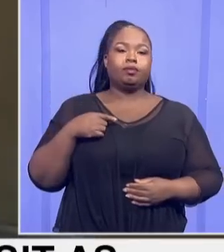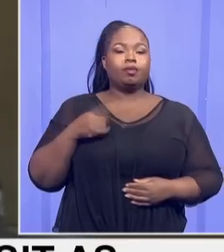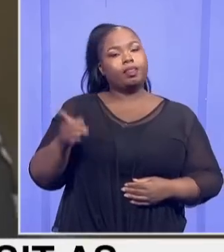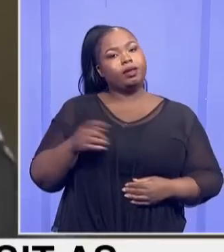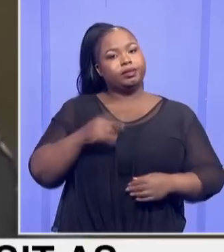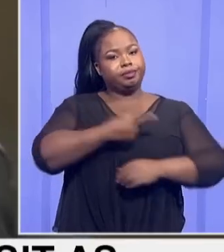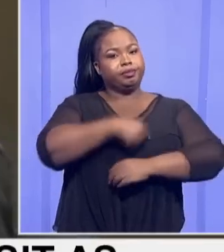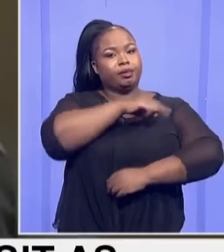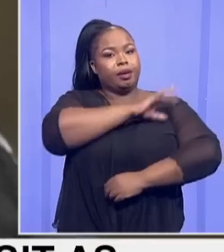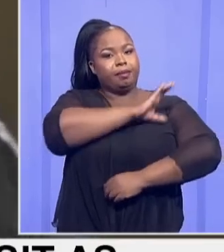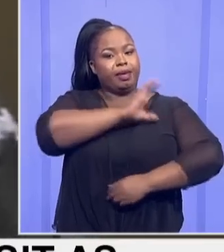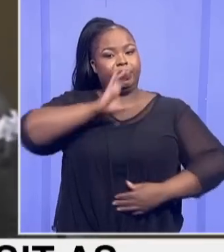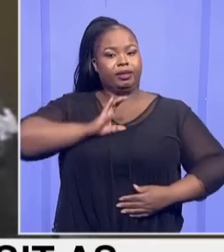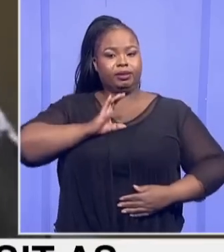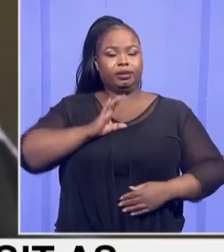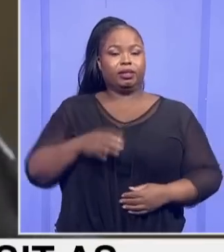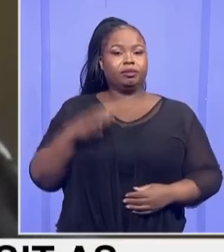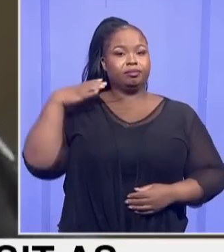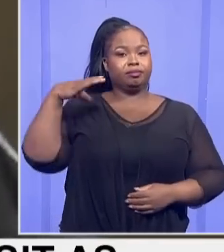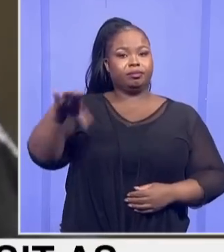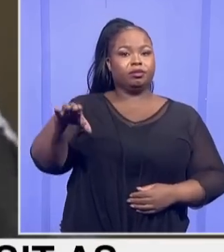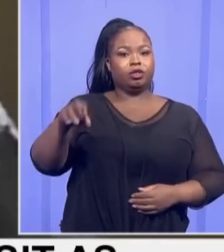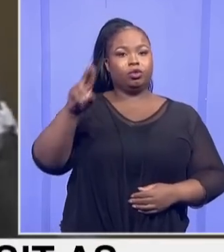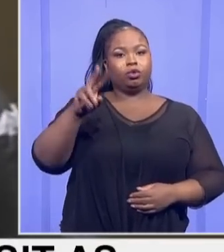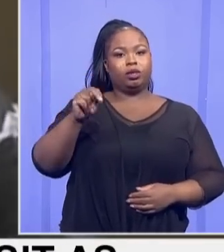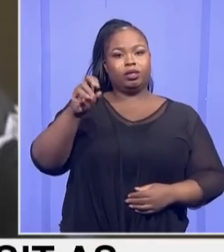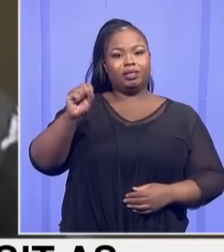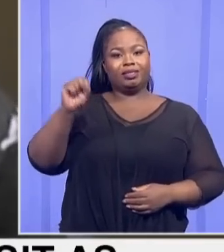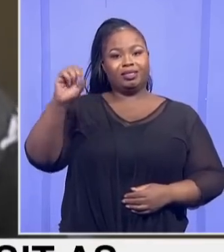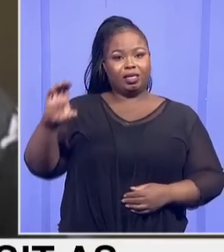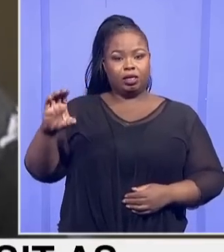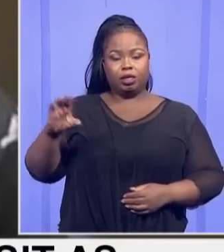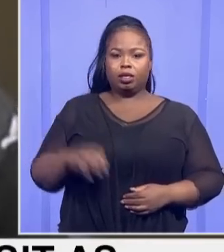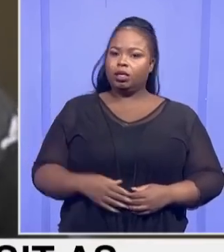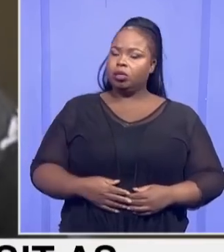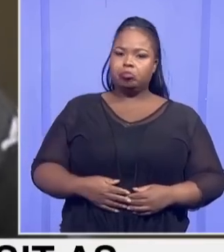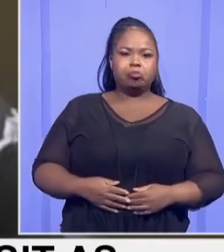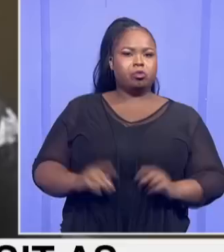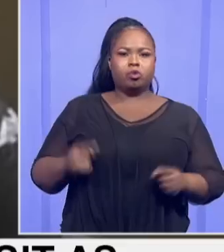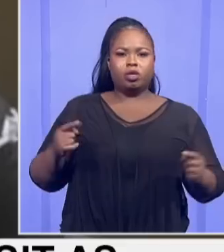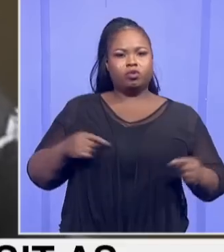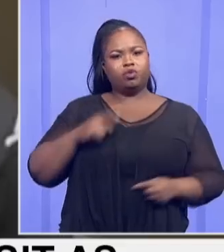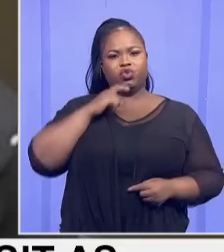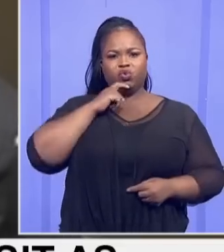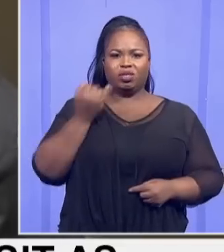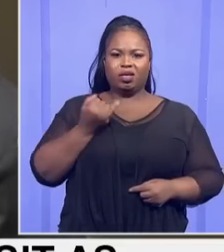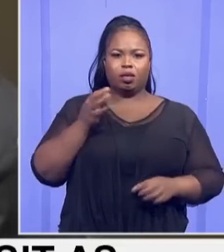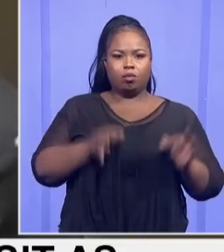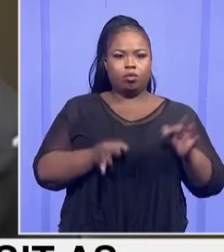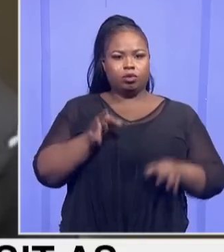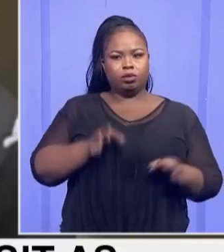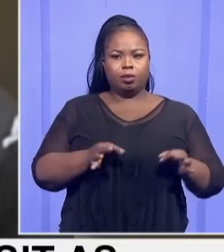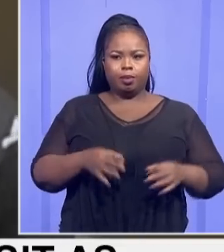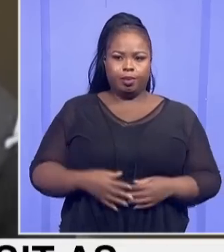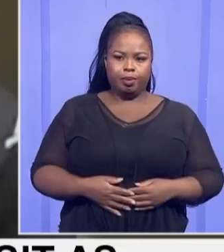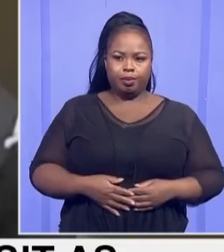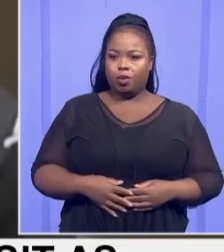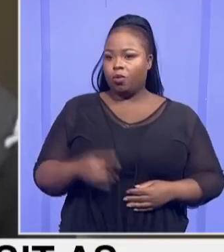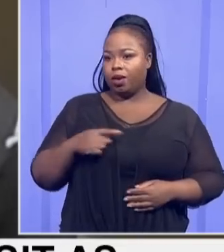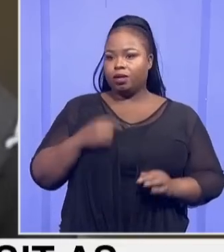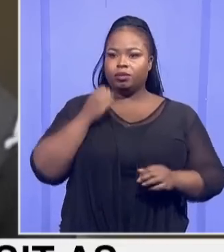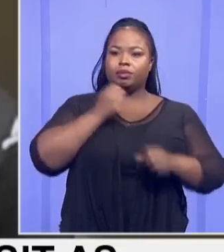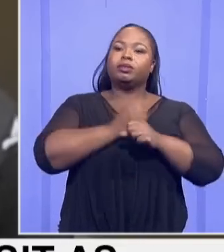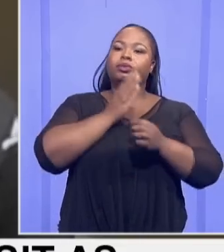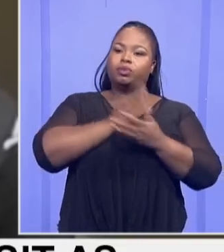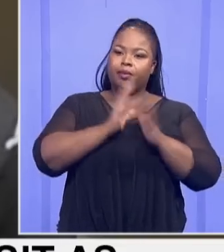mandate or this power that is given to the UN Security Council should not be used as a political tool. It is just to ensure